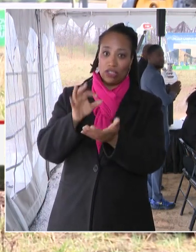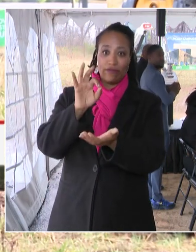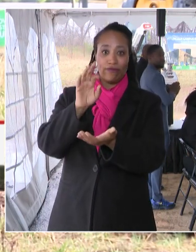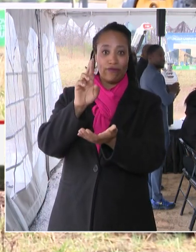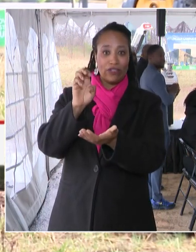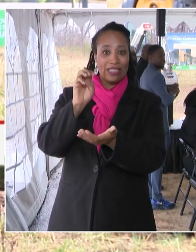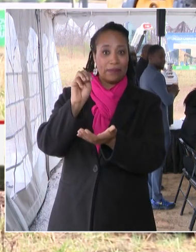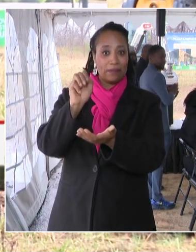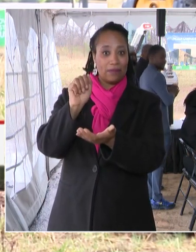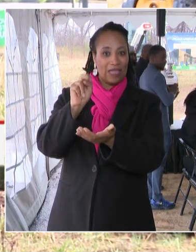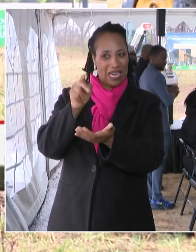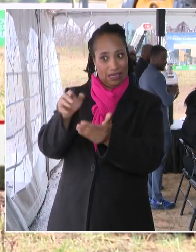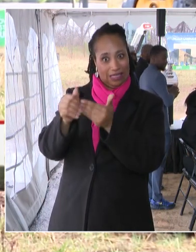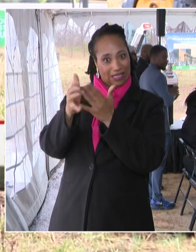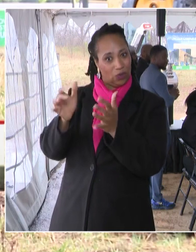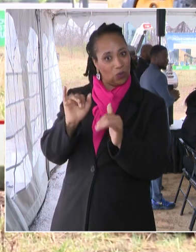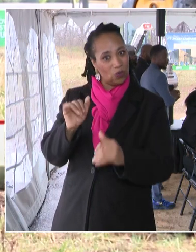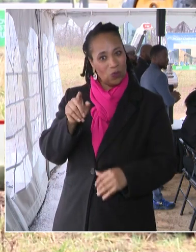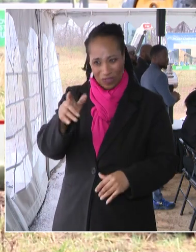hand.